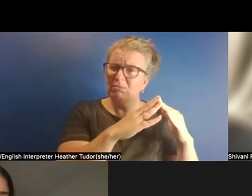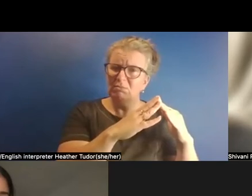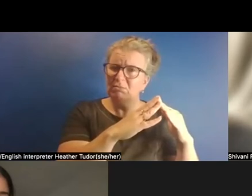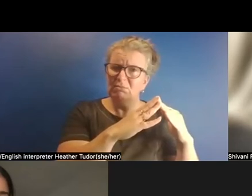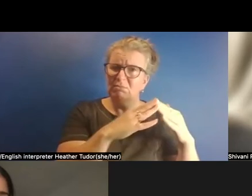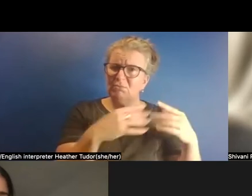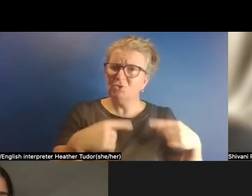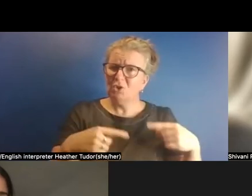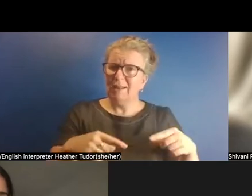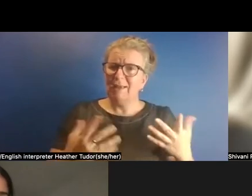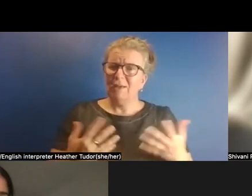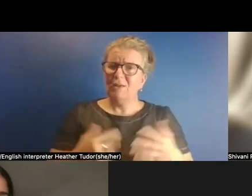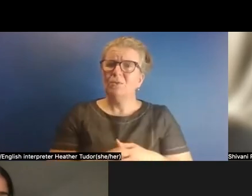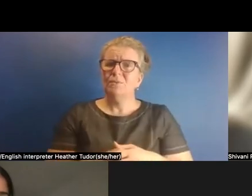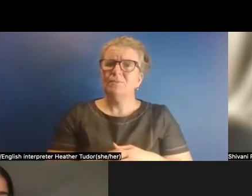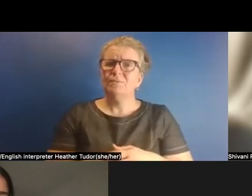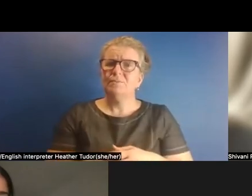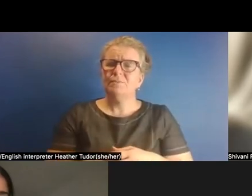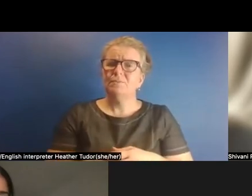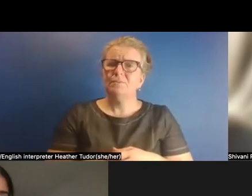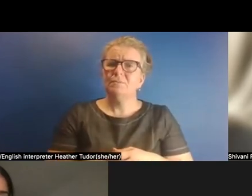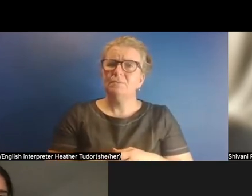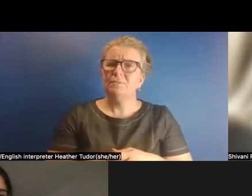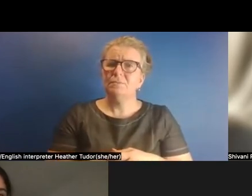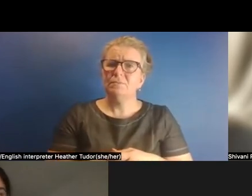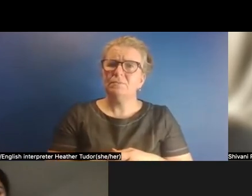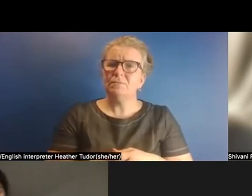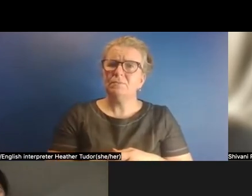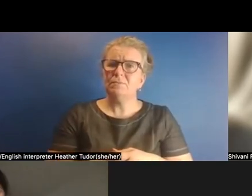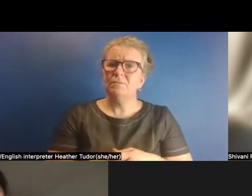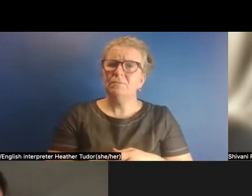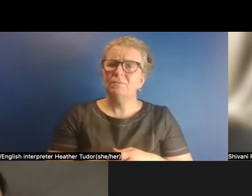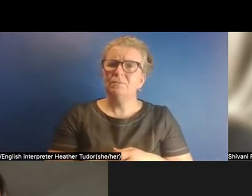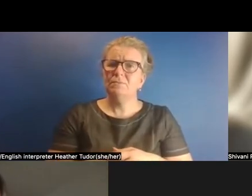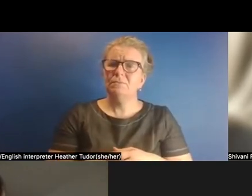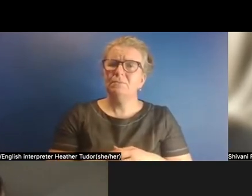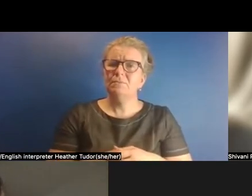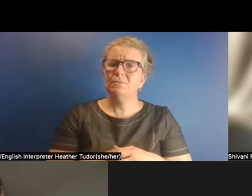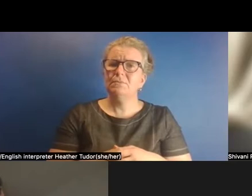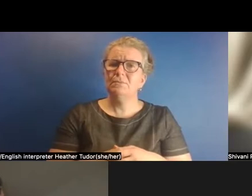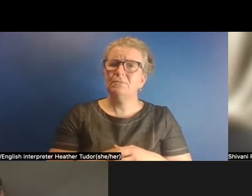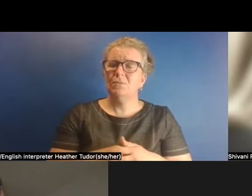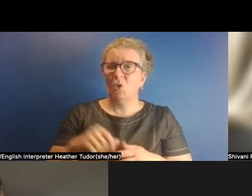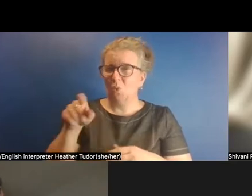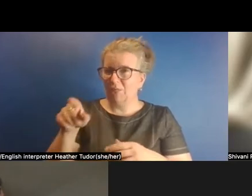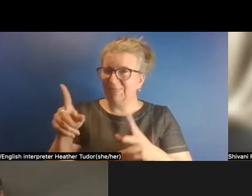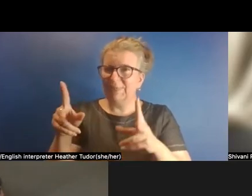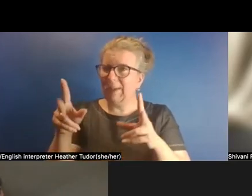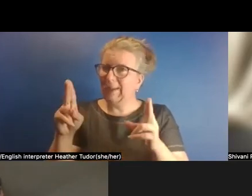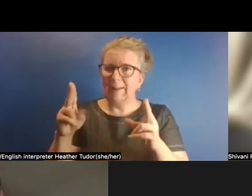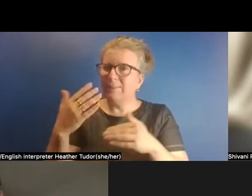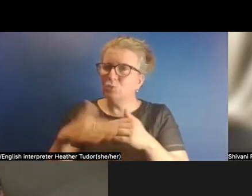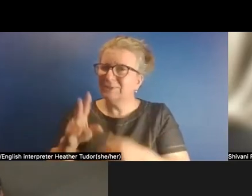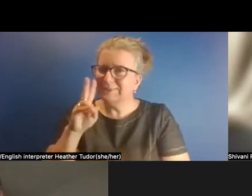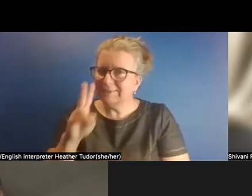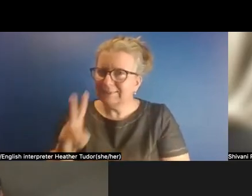she says that in the beginning. We haven't we haven't added that in the clip, but it is interesting how she